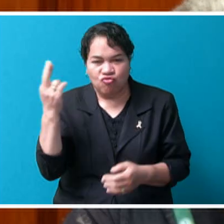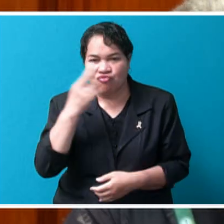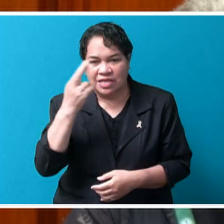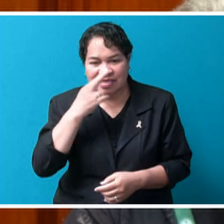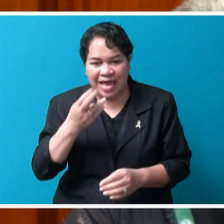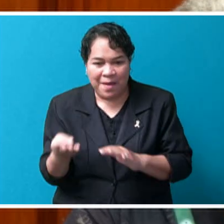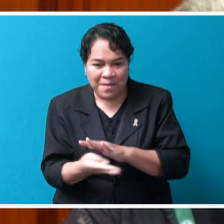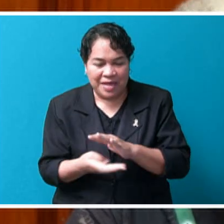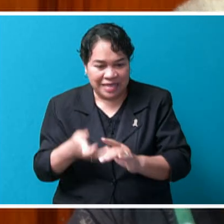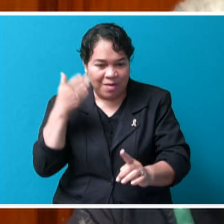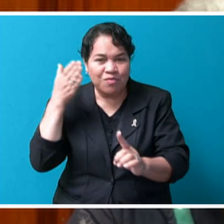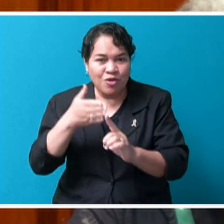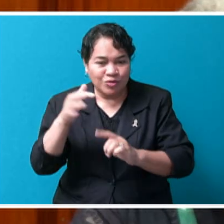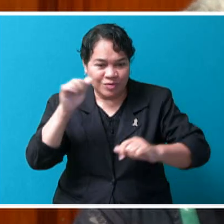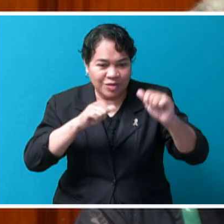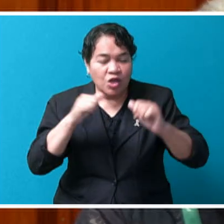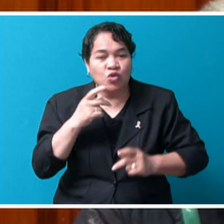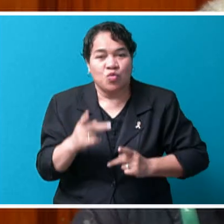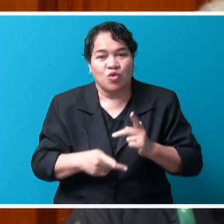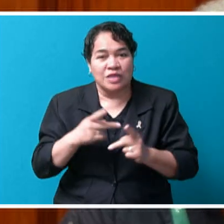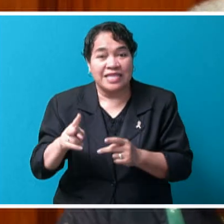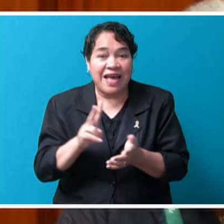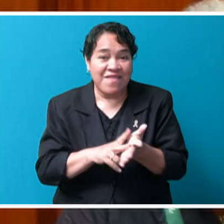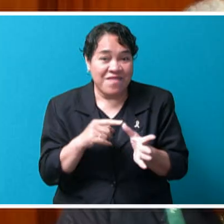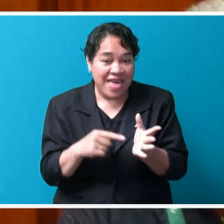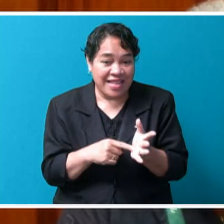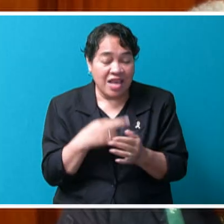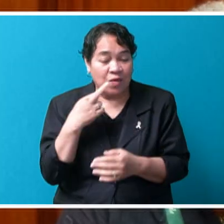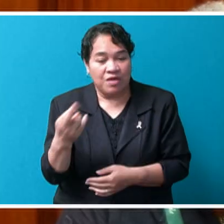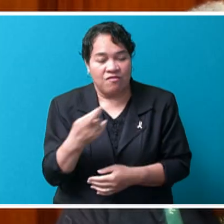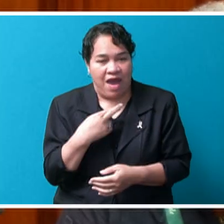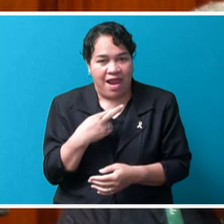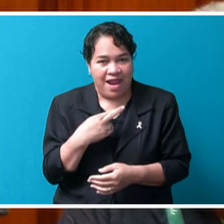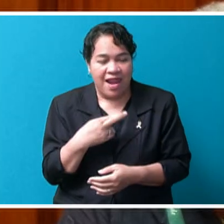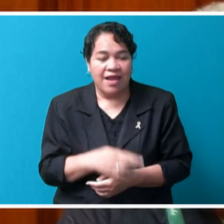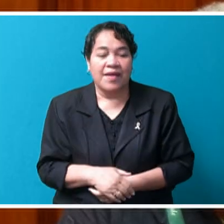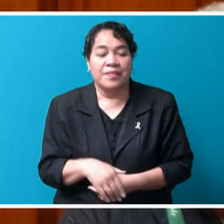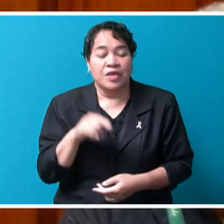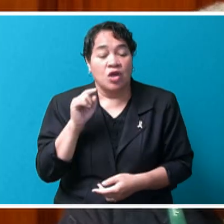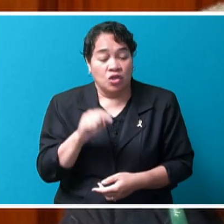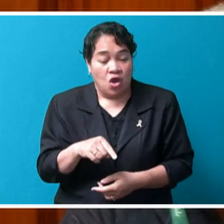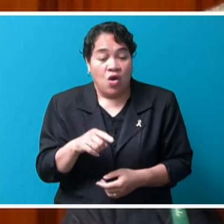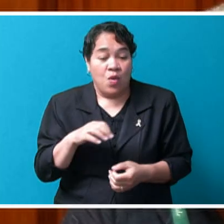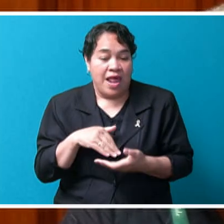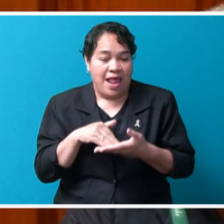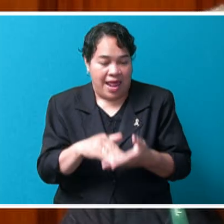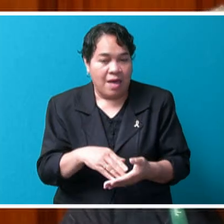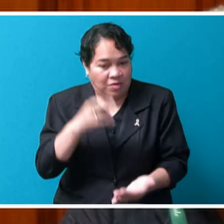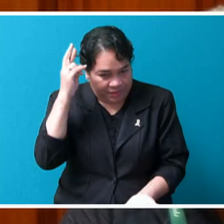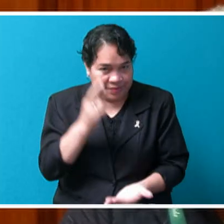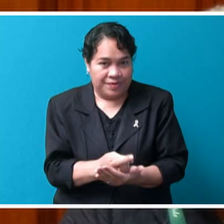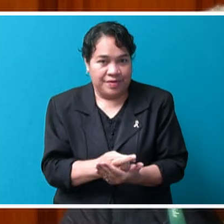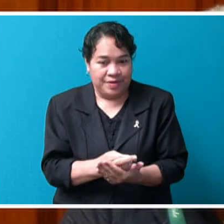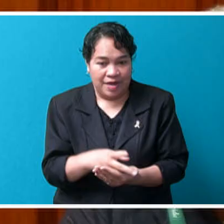to the assessment and processing of VAT refund claims. This enables legitimate